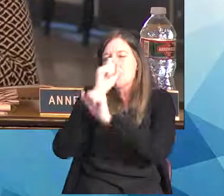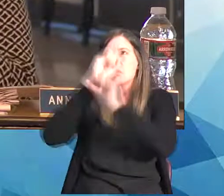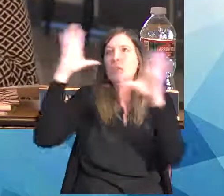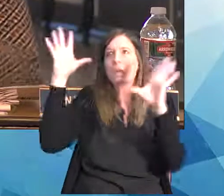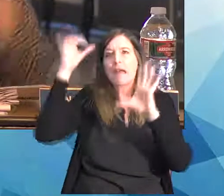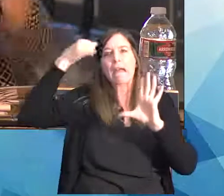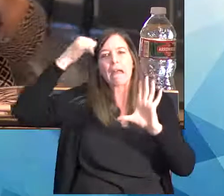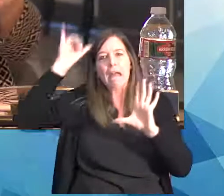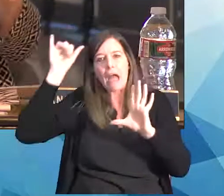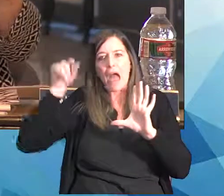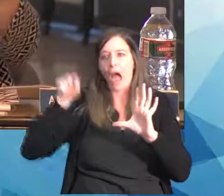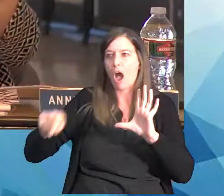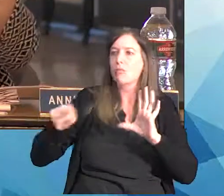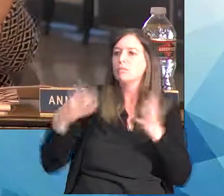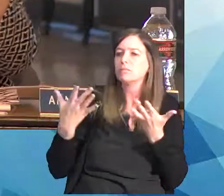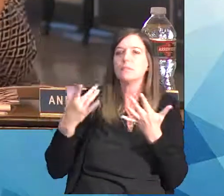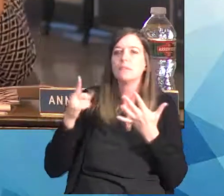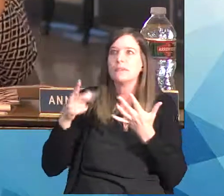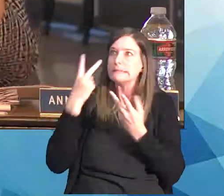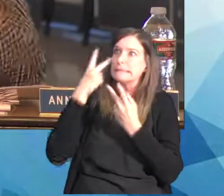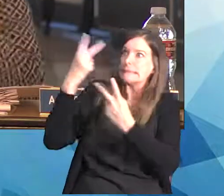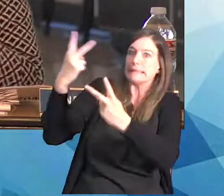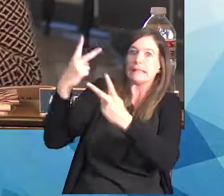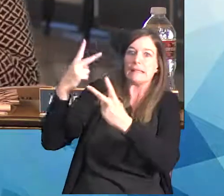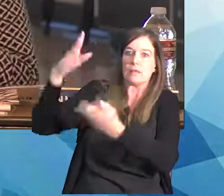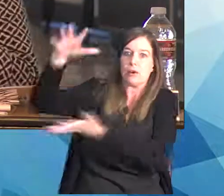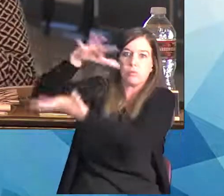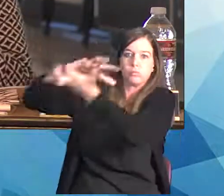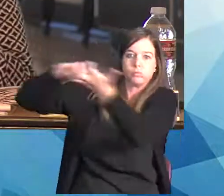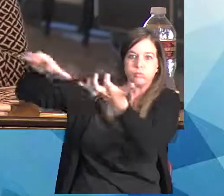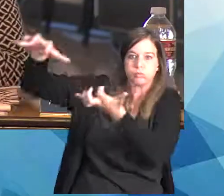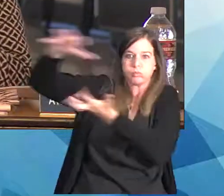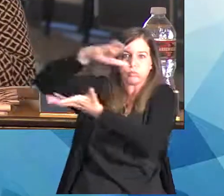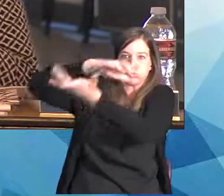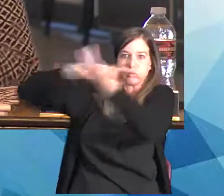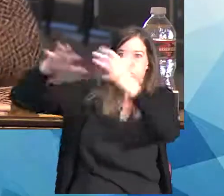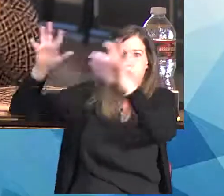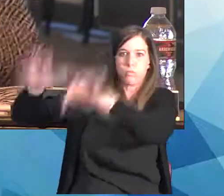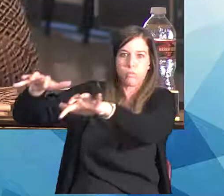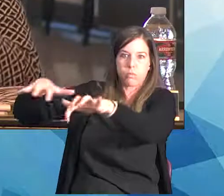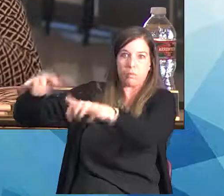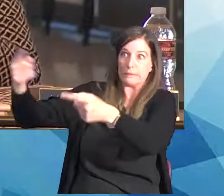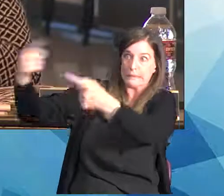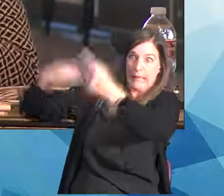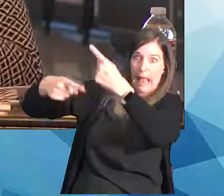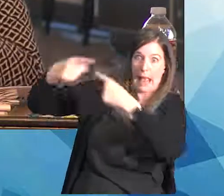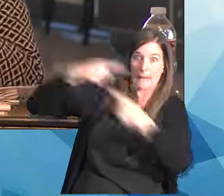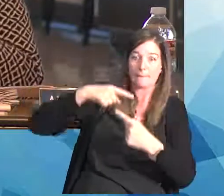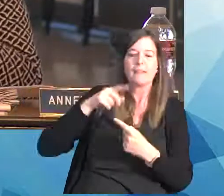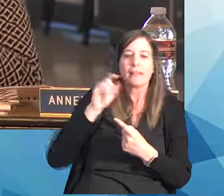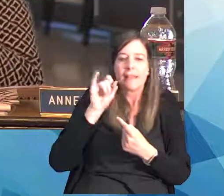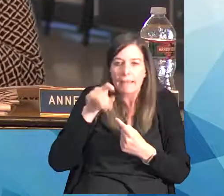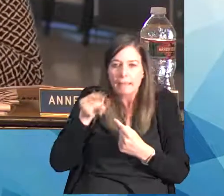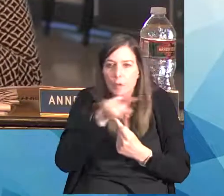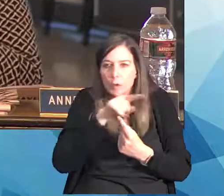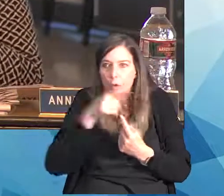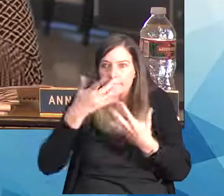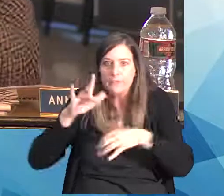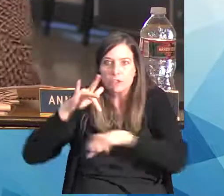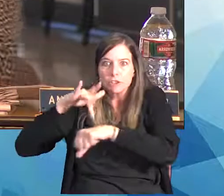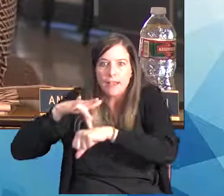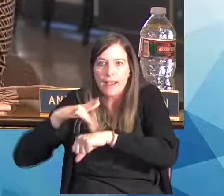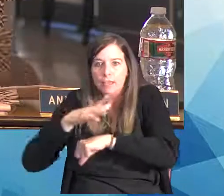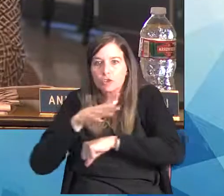they see a storm coming? If any of you have been on a ranch, you know that